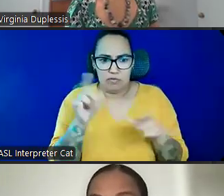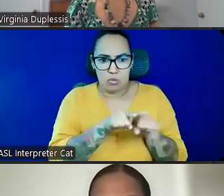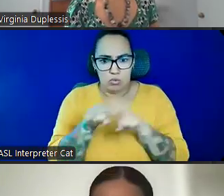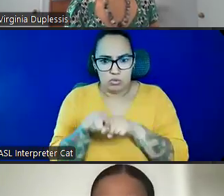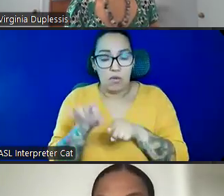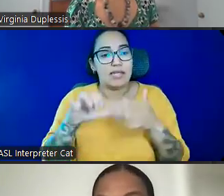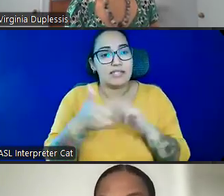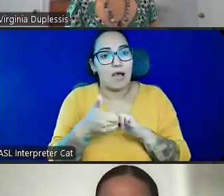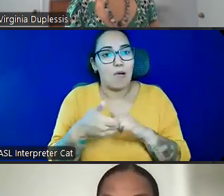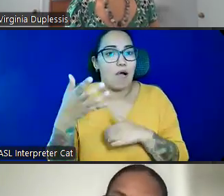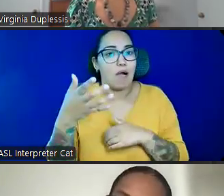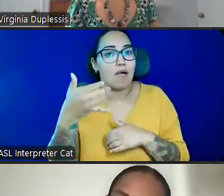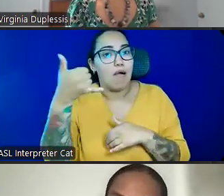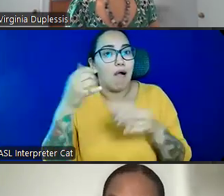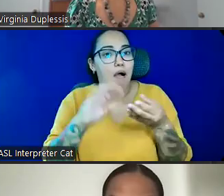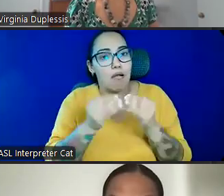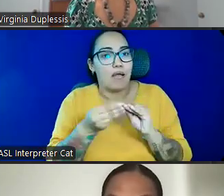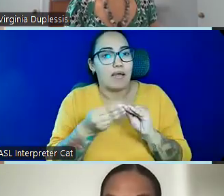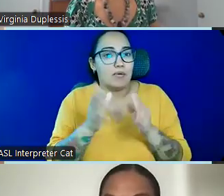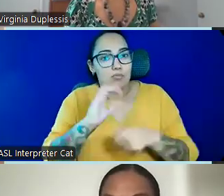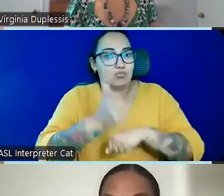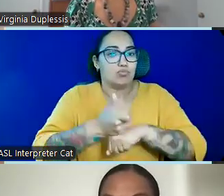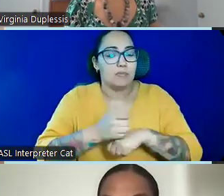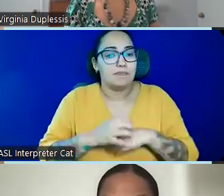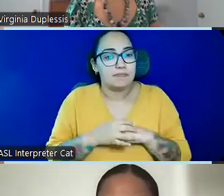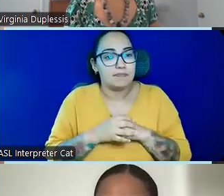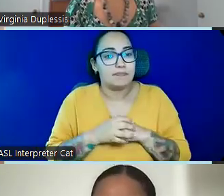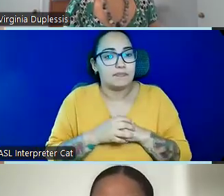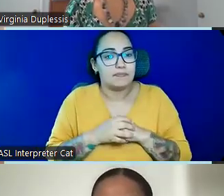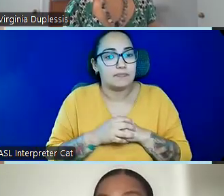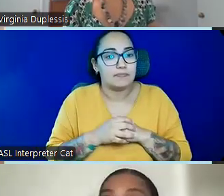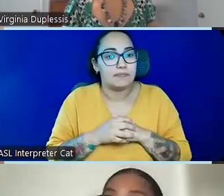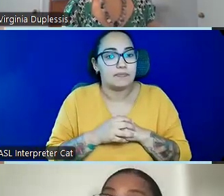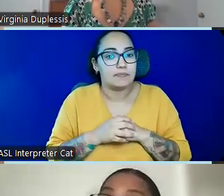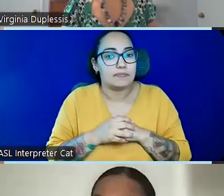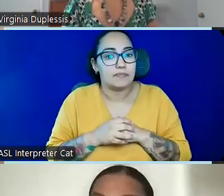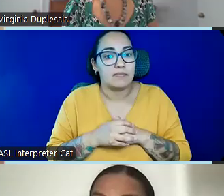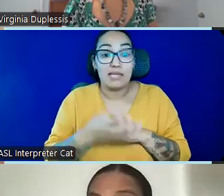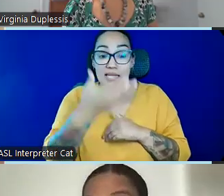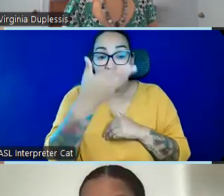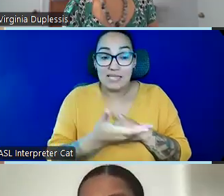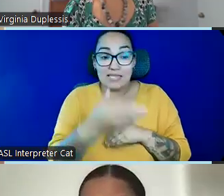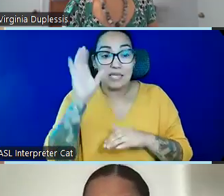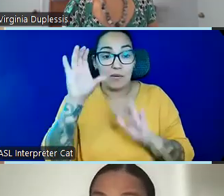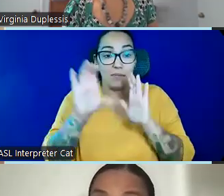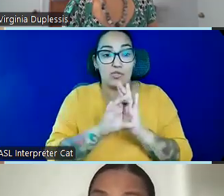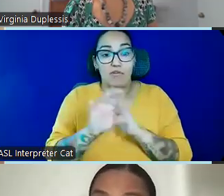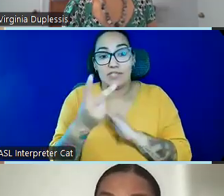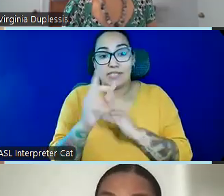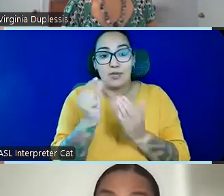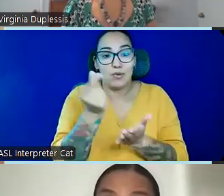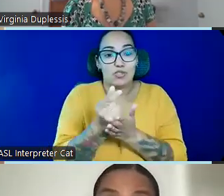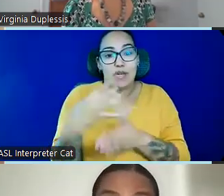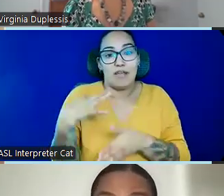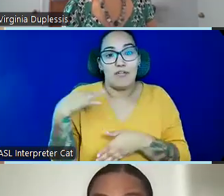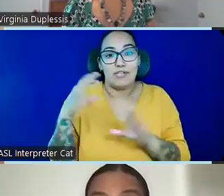hotline was born. Slide, please. This is a picture of our second graduating volunteer